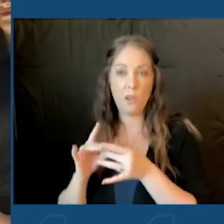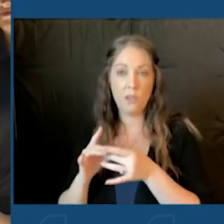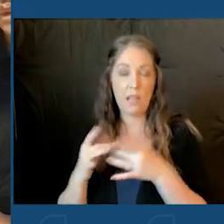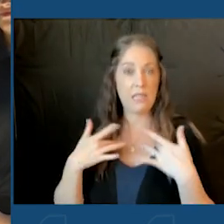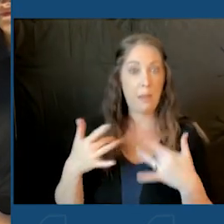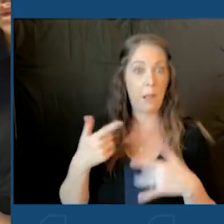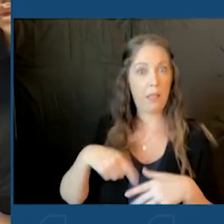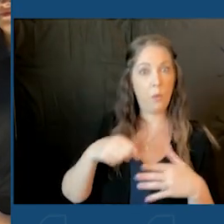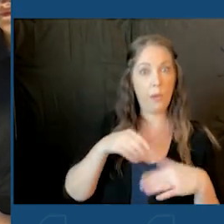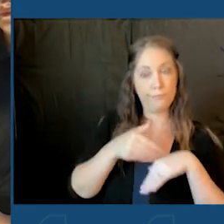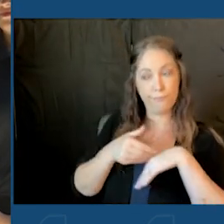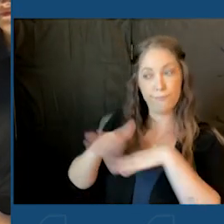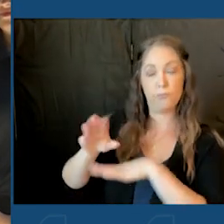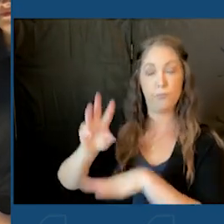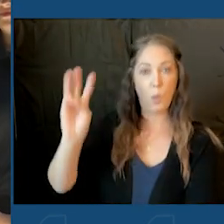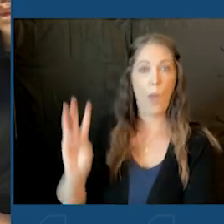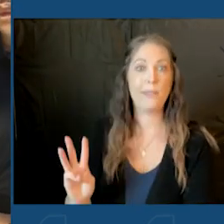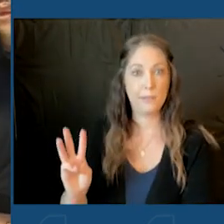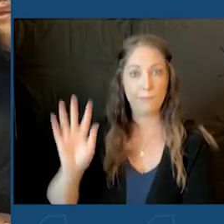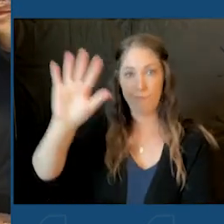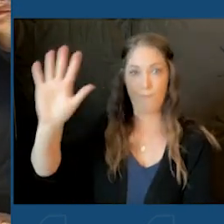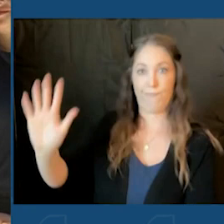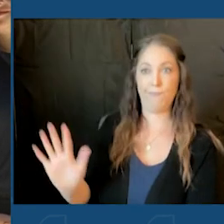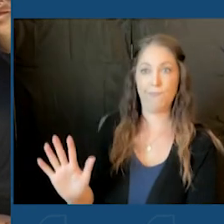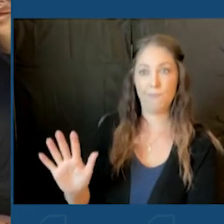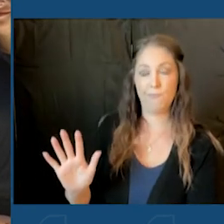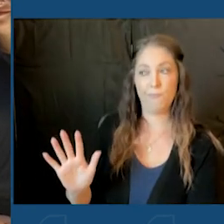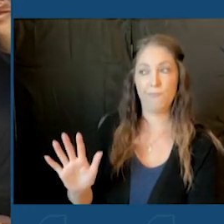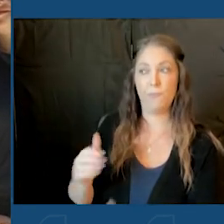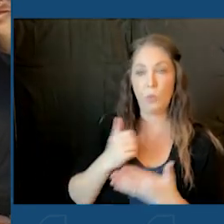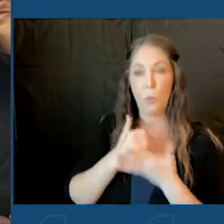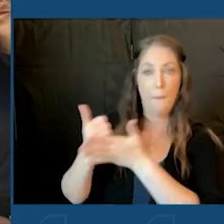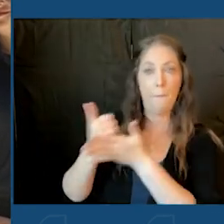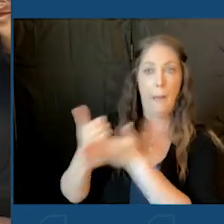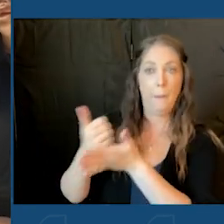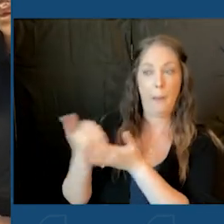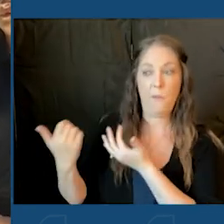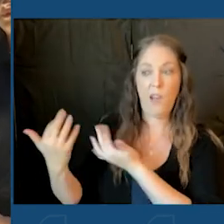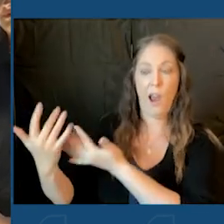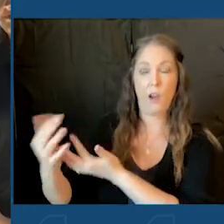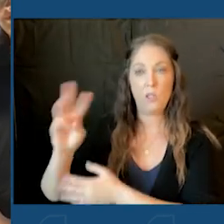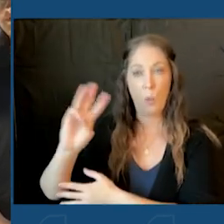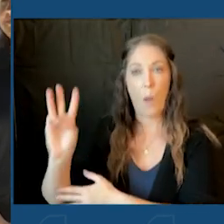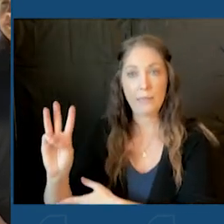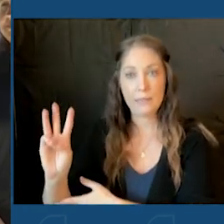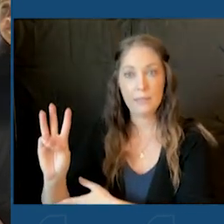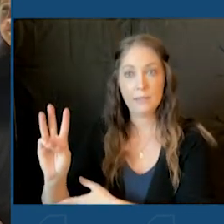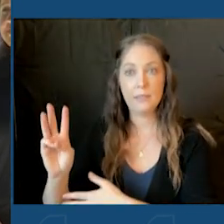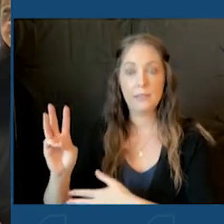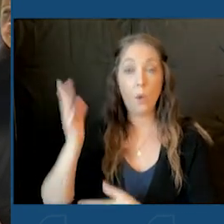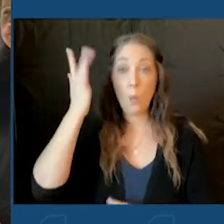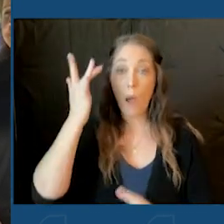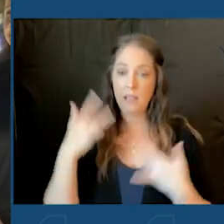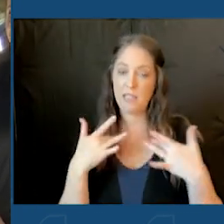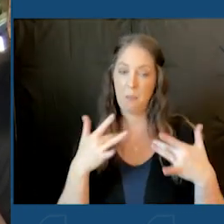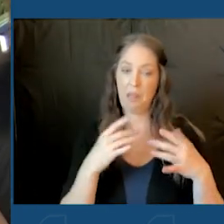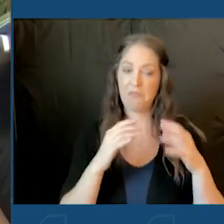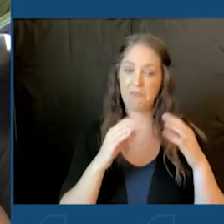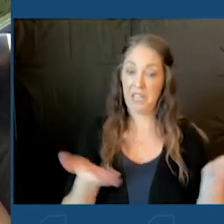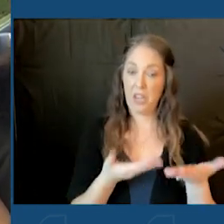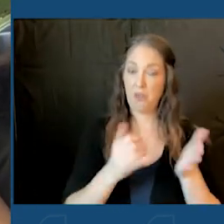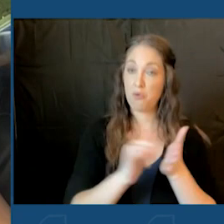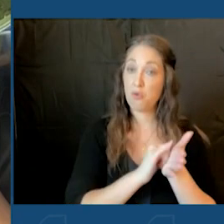this time of year, right, to fight these million-acre fires. And we can do that because there are usually no fires here in New York. This